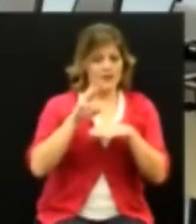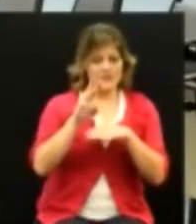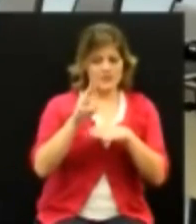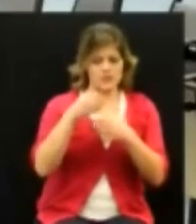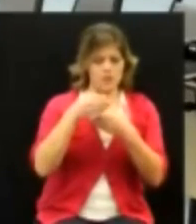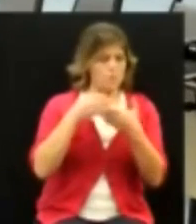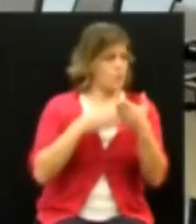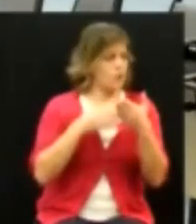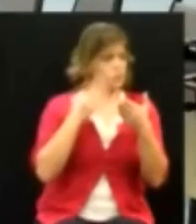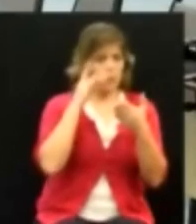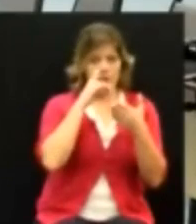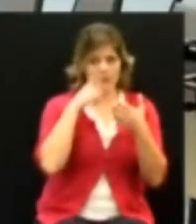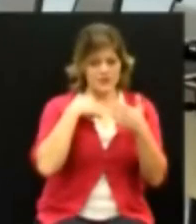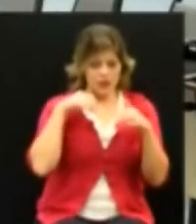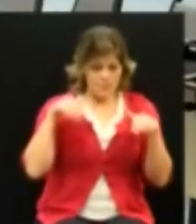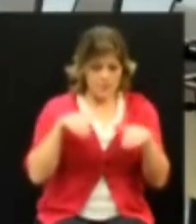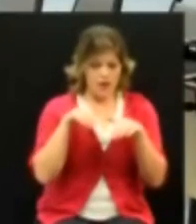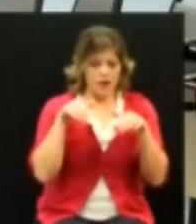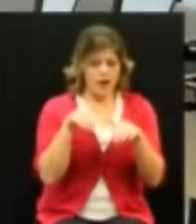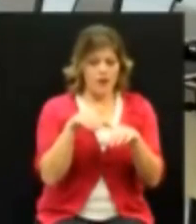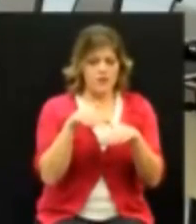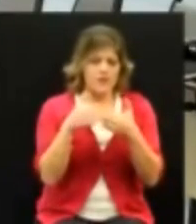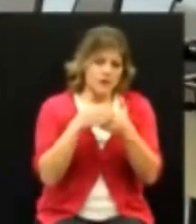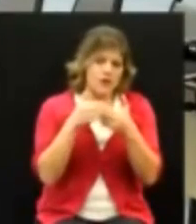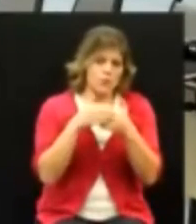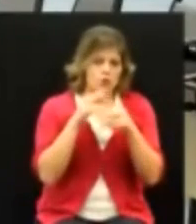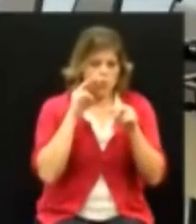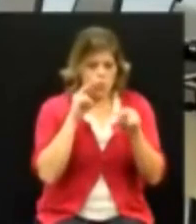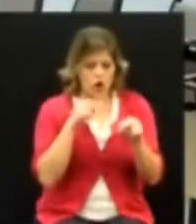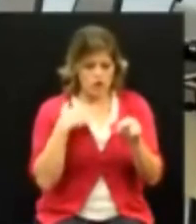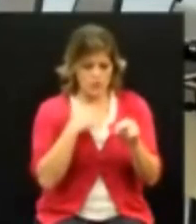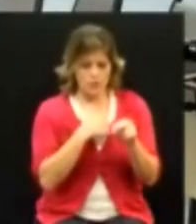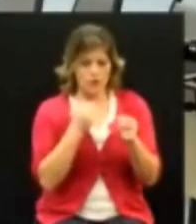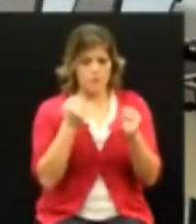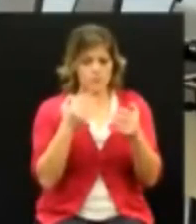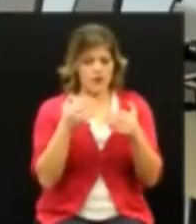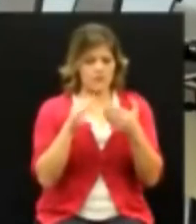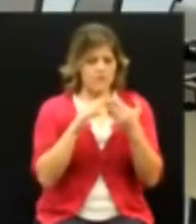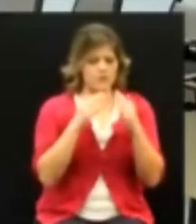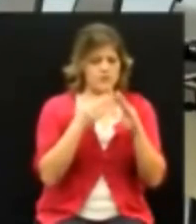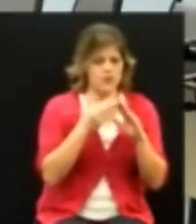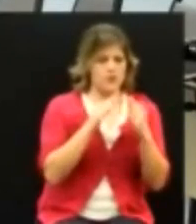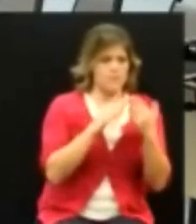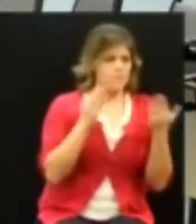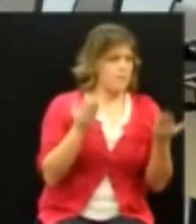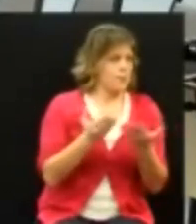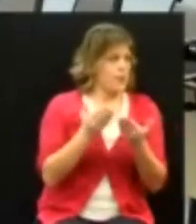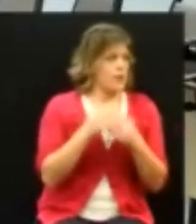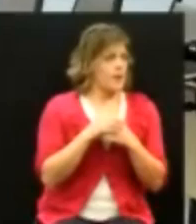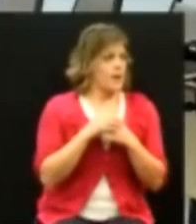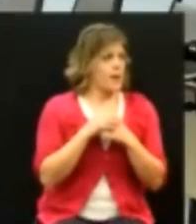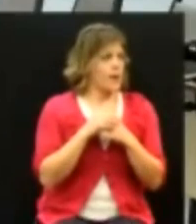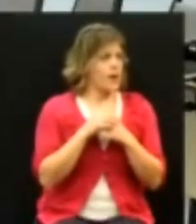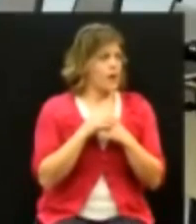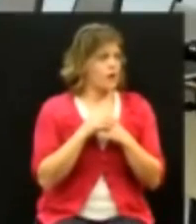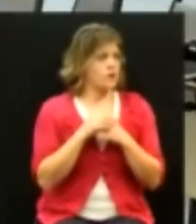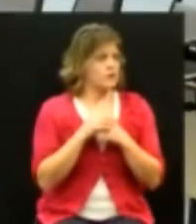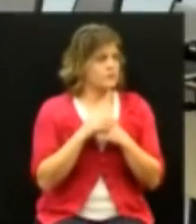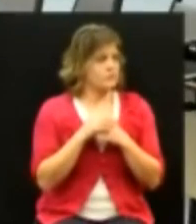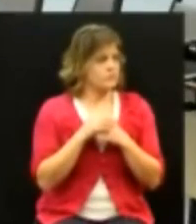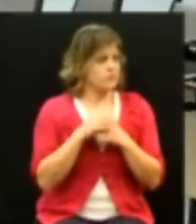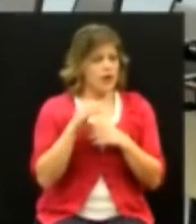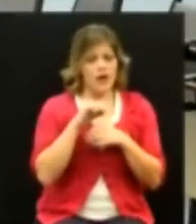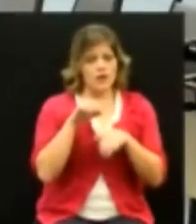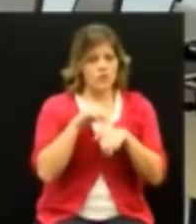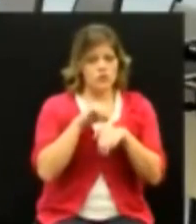I am an active neighborhood watch member of many of these neighborhoods. Of course, they're all centered around public